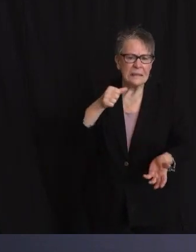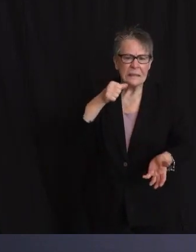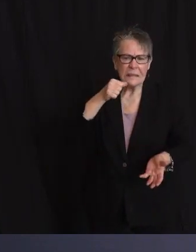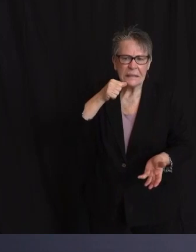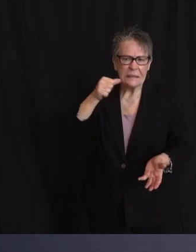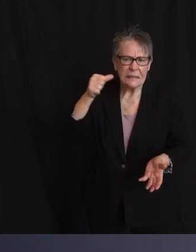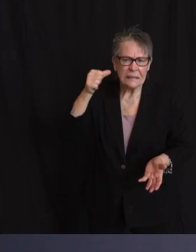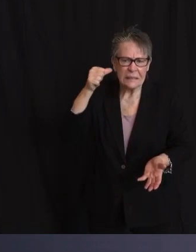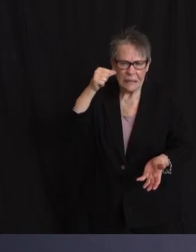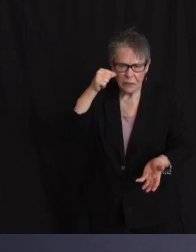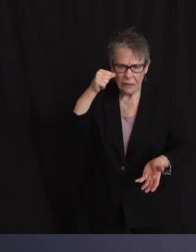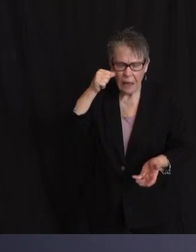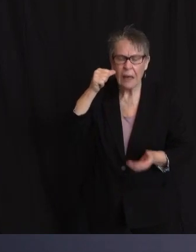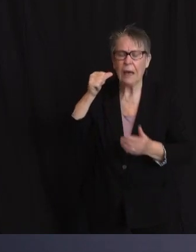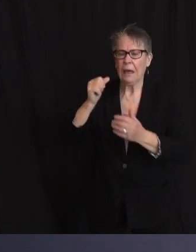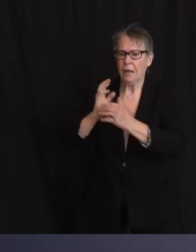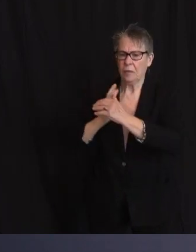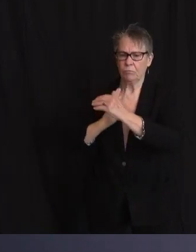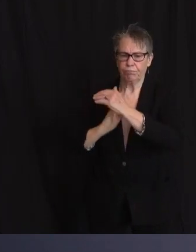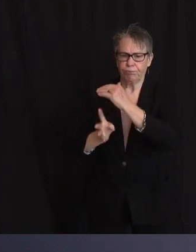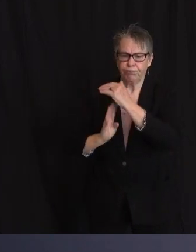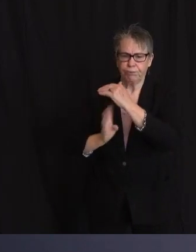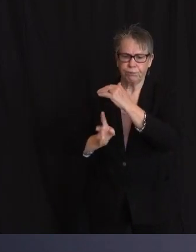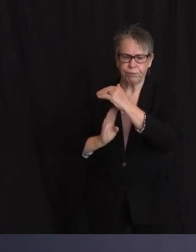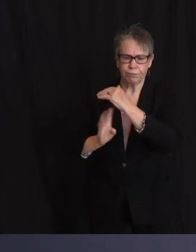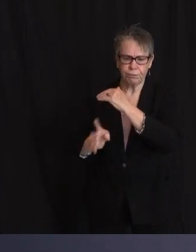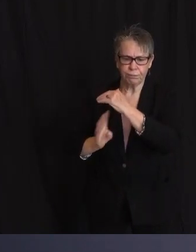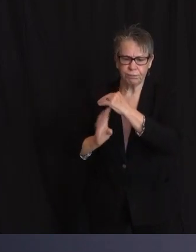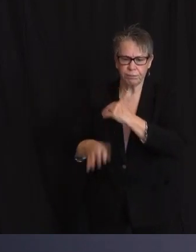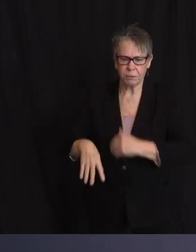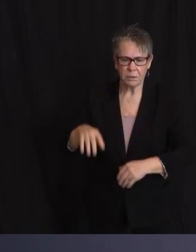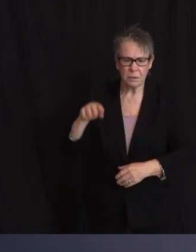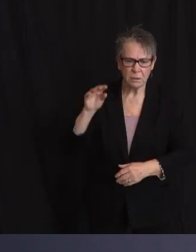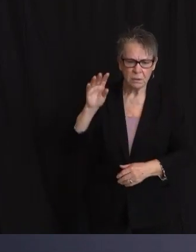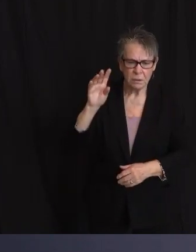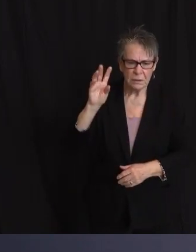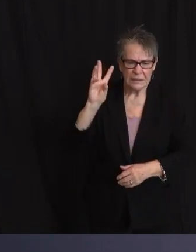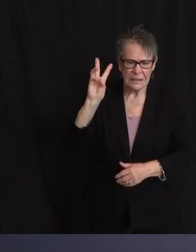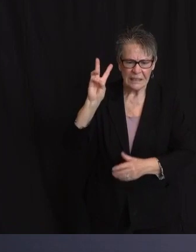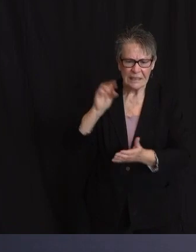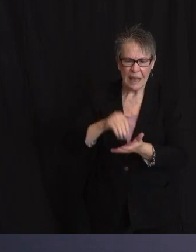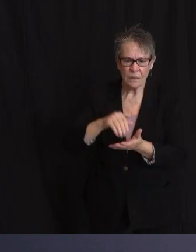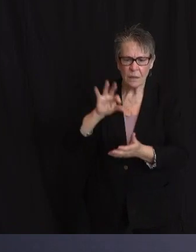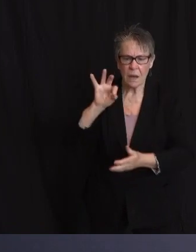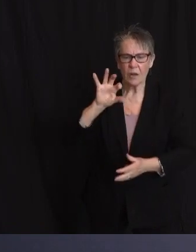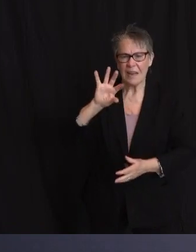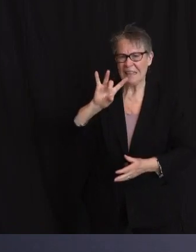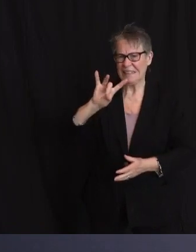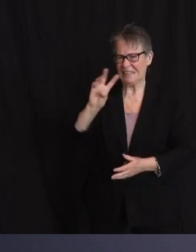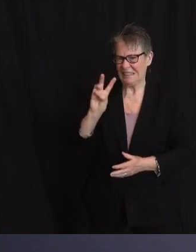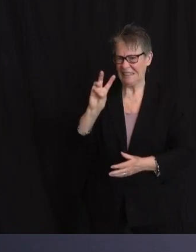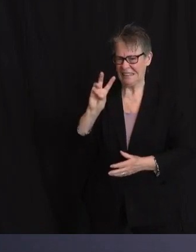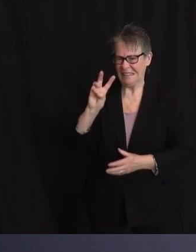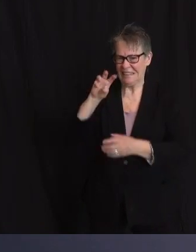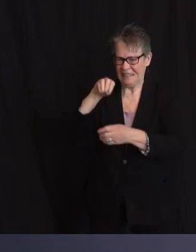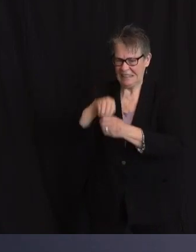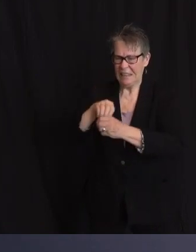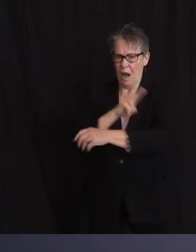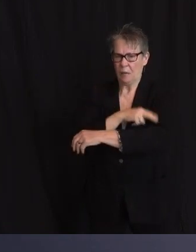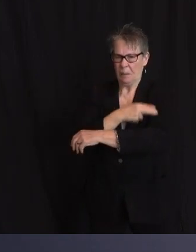under investigation. This is a 5% decrease in the growth rate. There are now